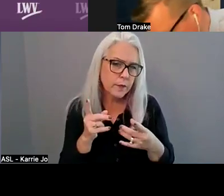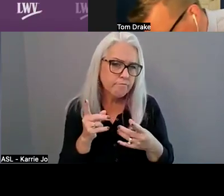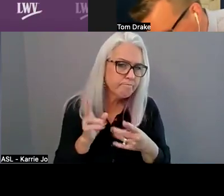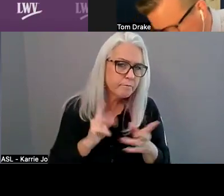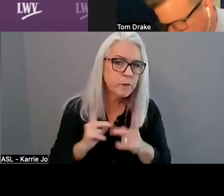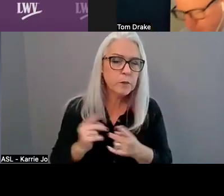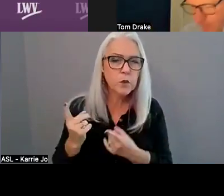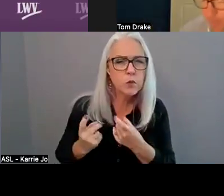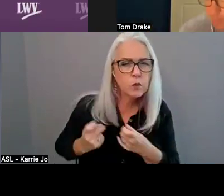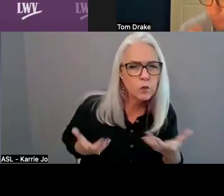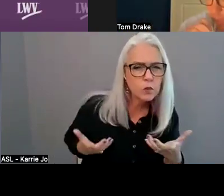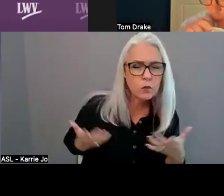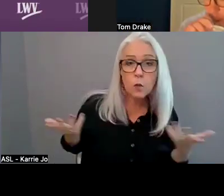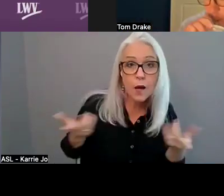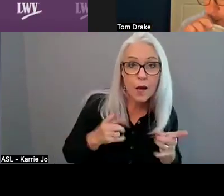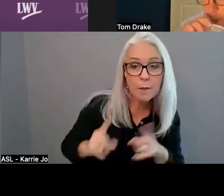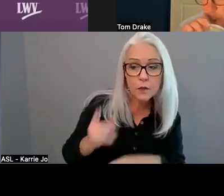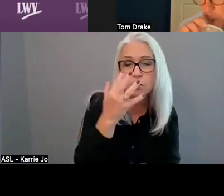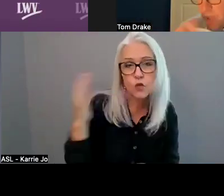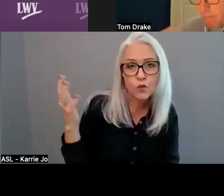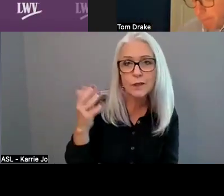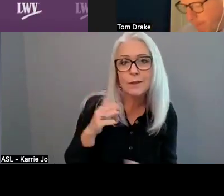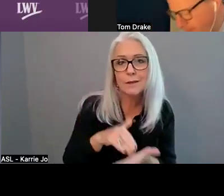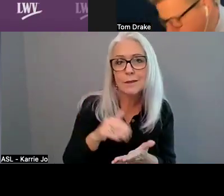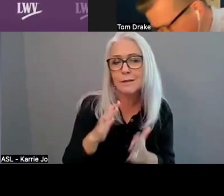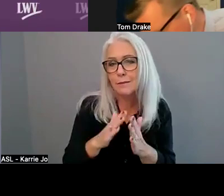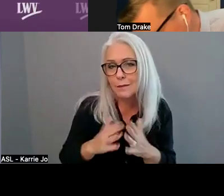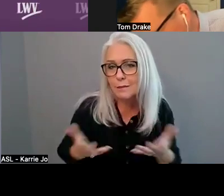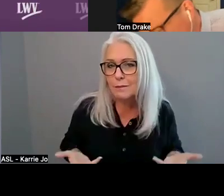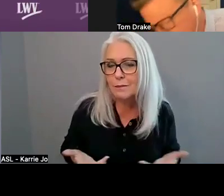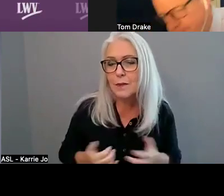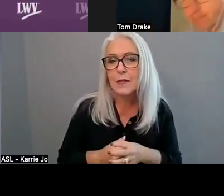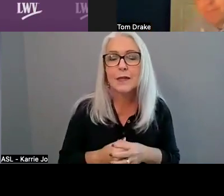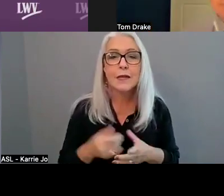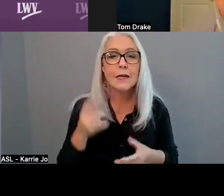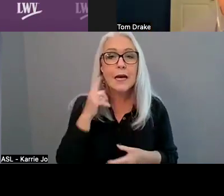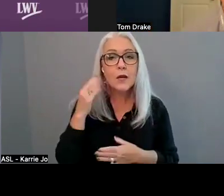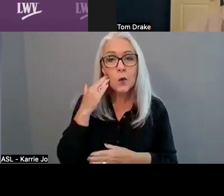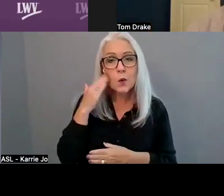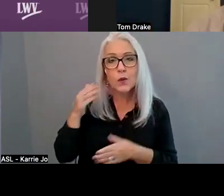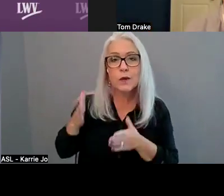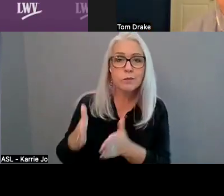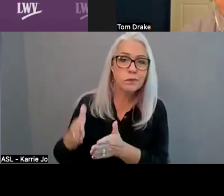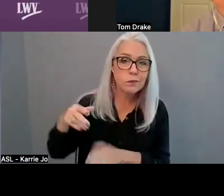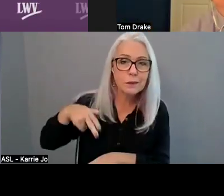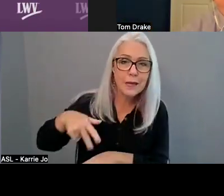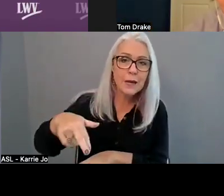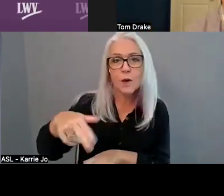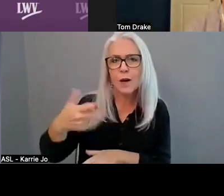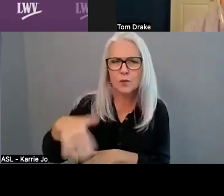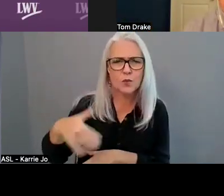what happened to the trees downtown? And I just want to say, the sidewalks were in very bad shape. The